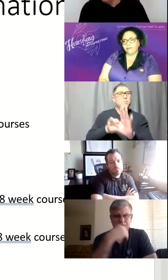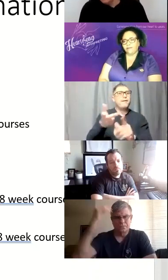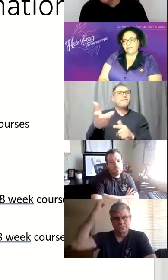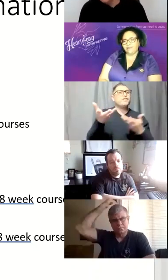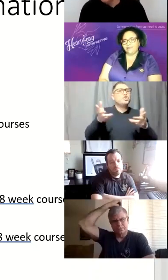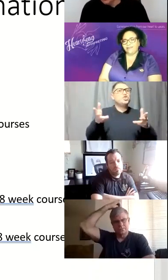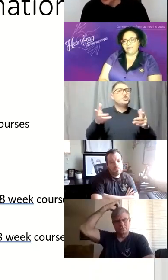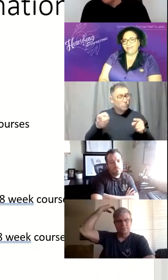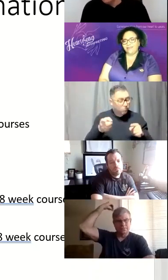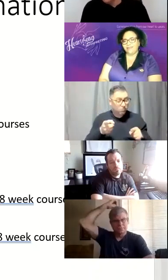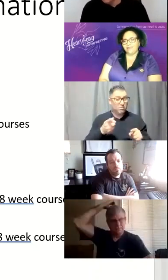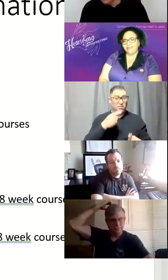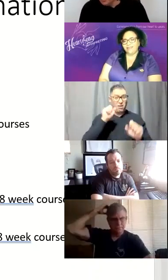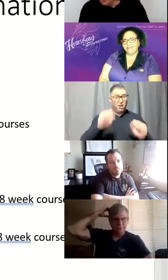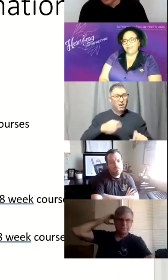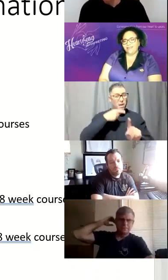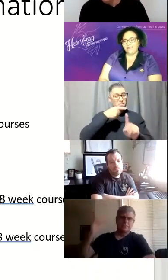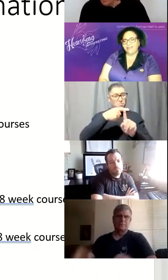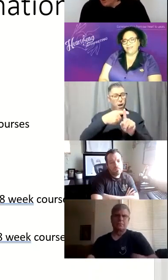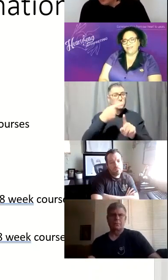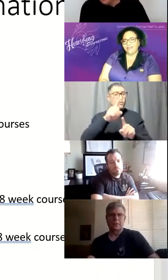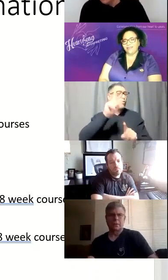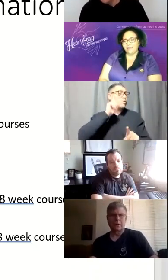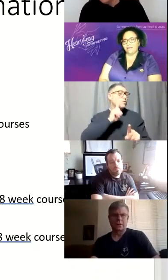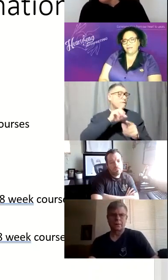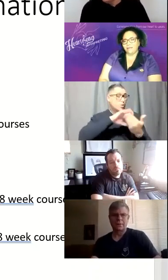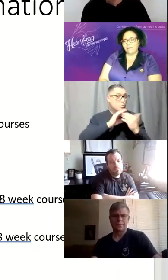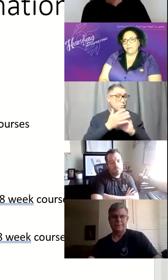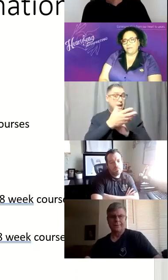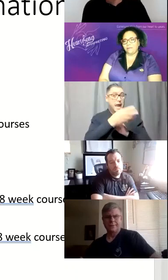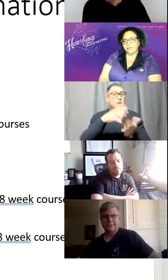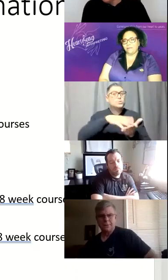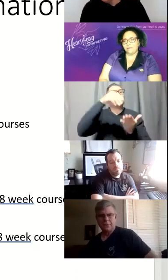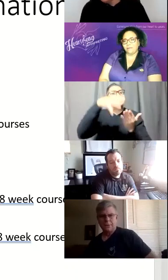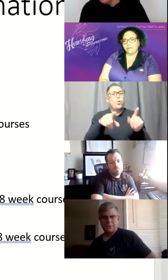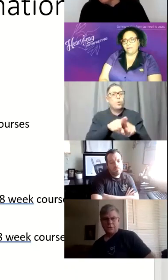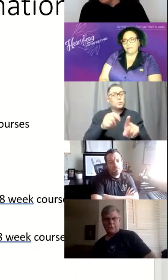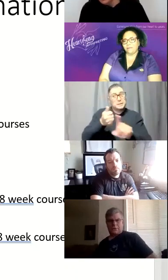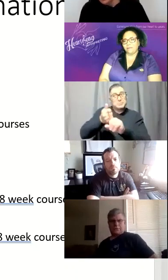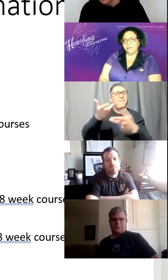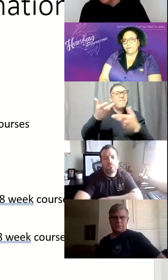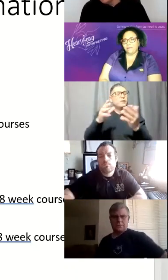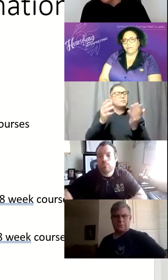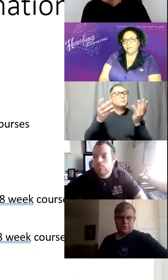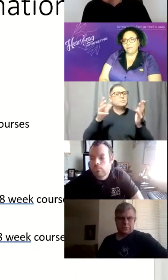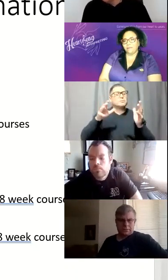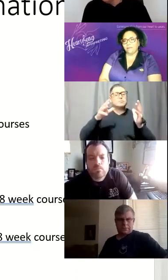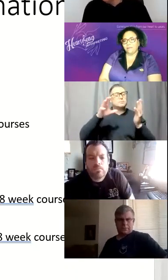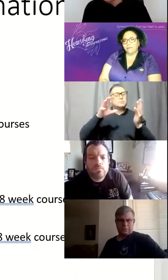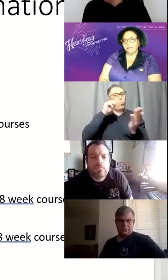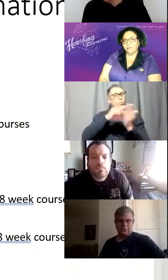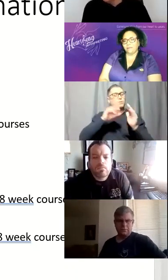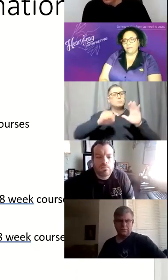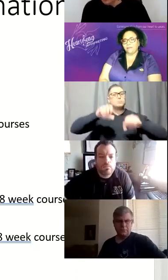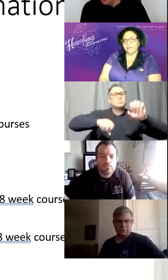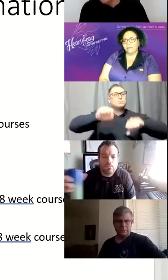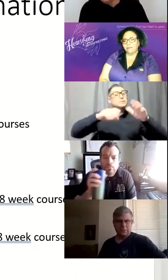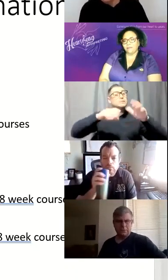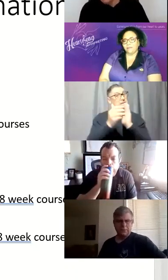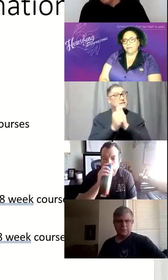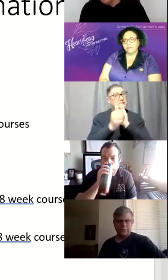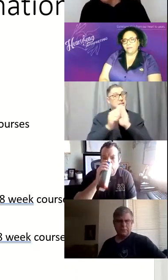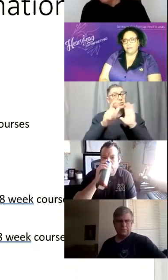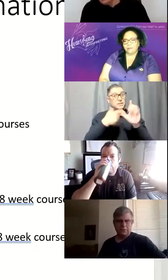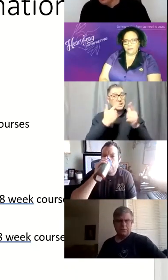very positive thing for the deaf community and also for the student. He's already acquiring skills to potentially make more